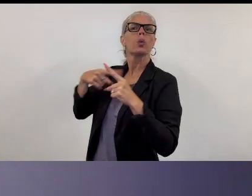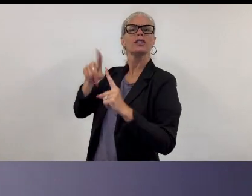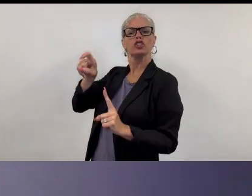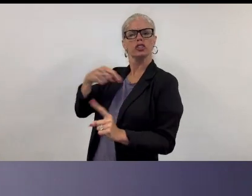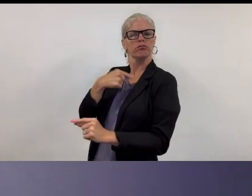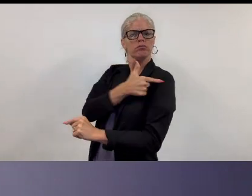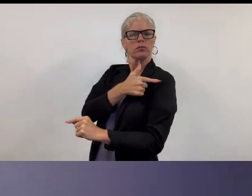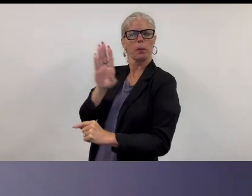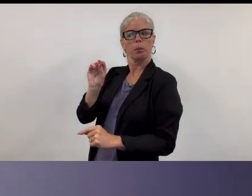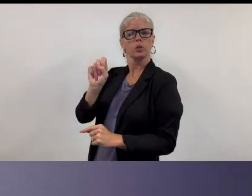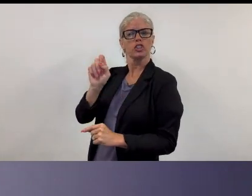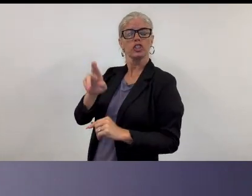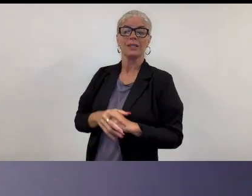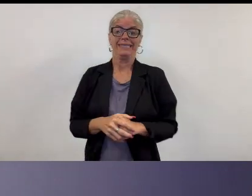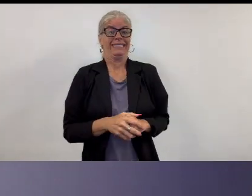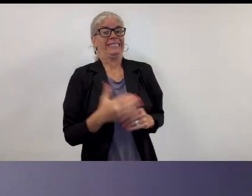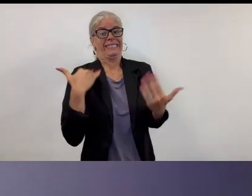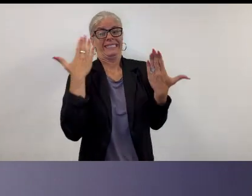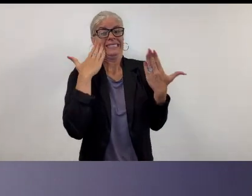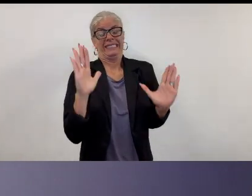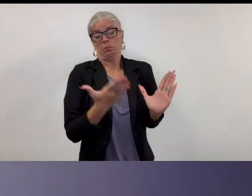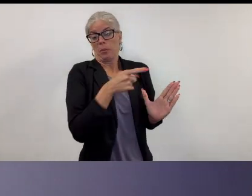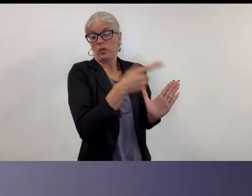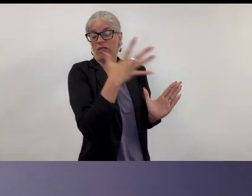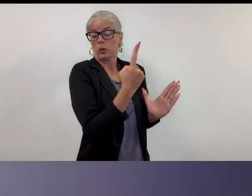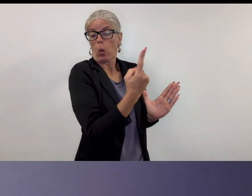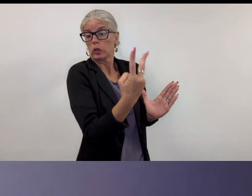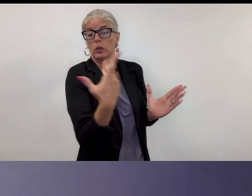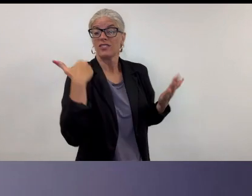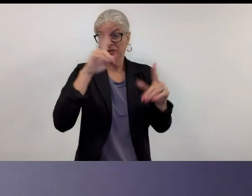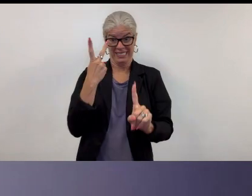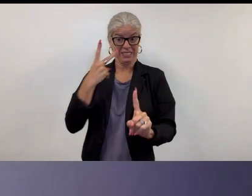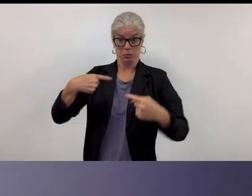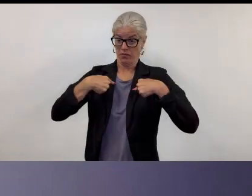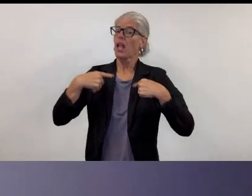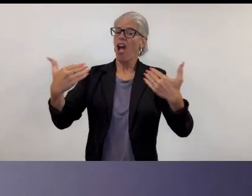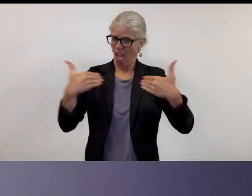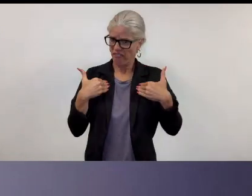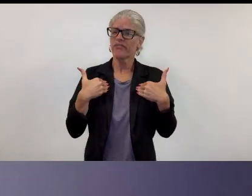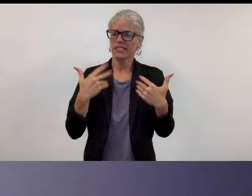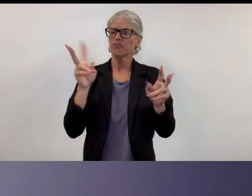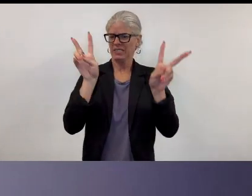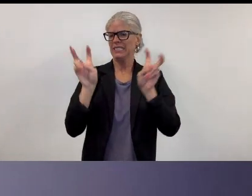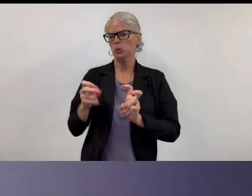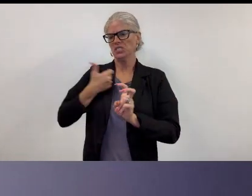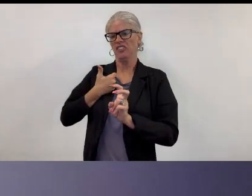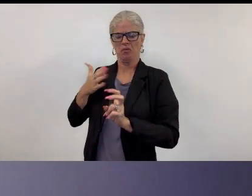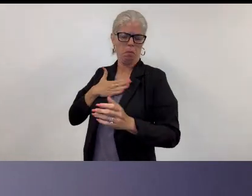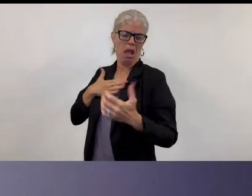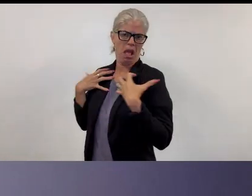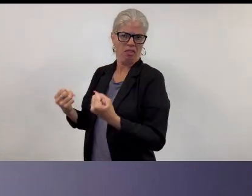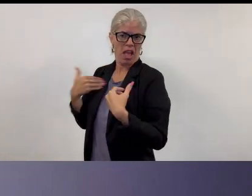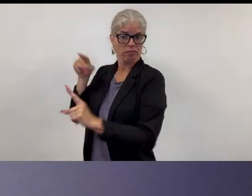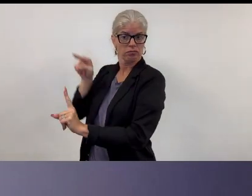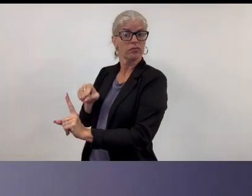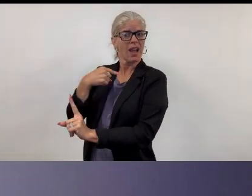many boosters you've had. I can relate to this because having a health issue, it's important to me that I get all these shots.